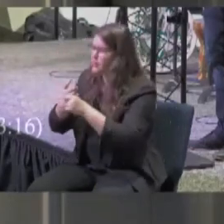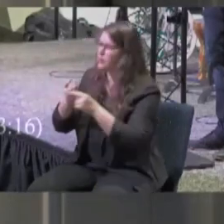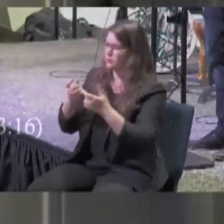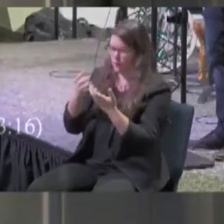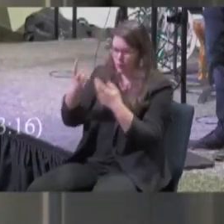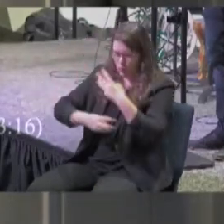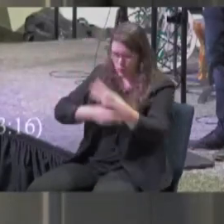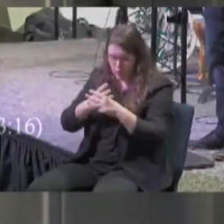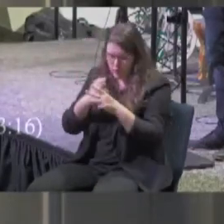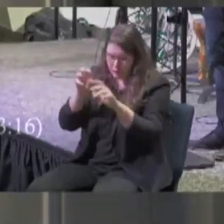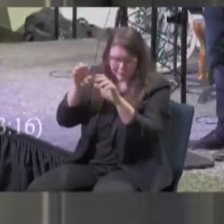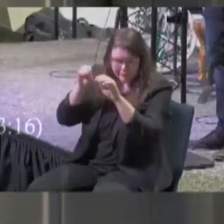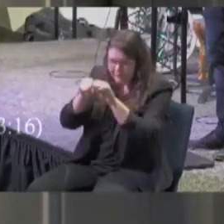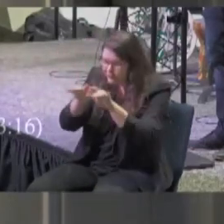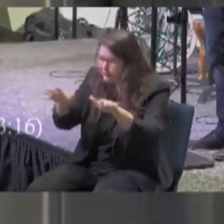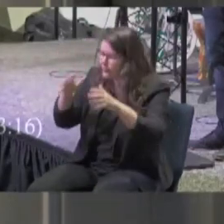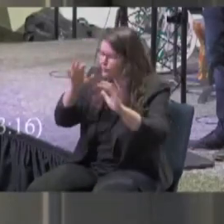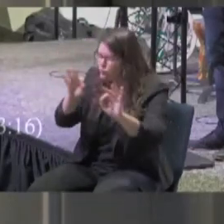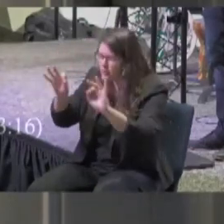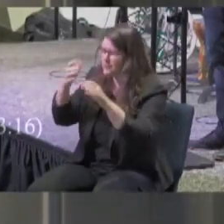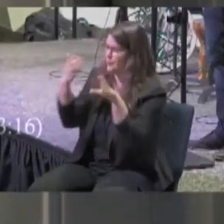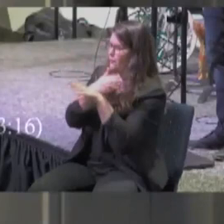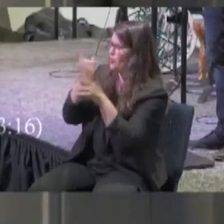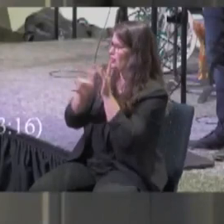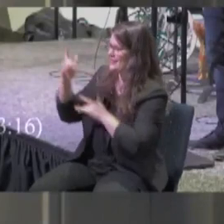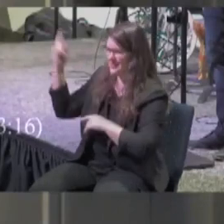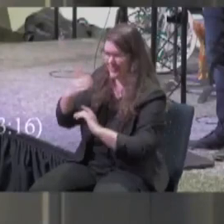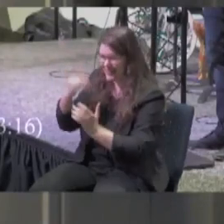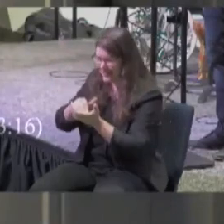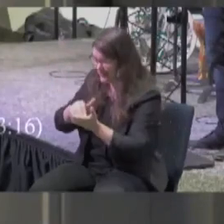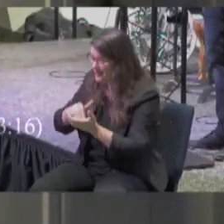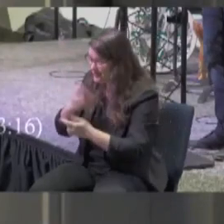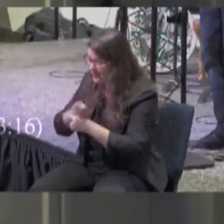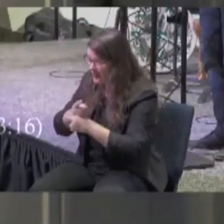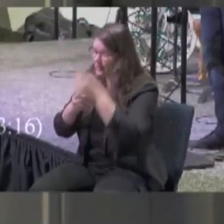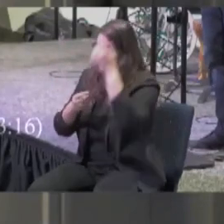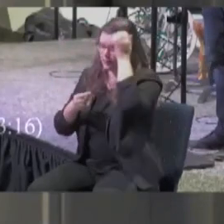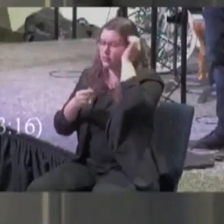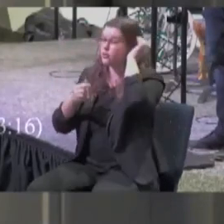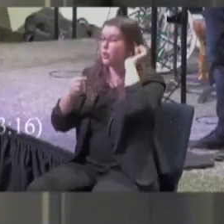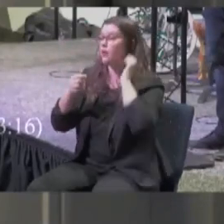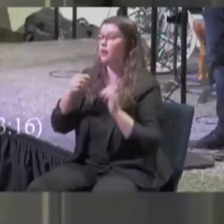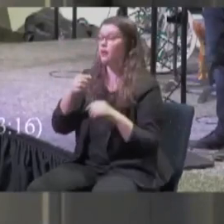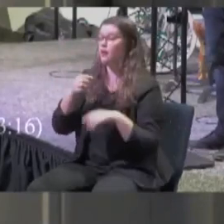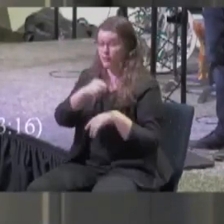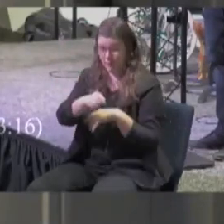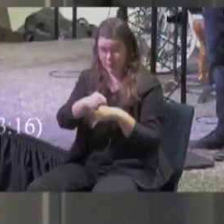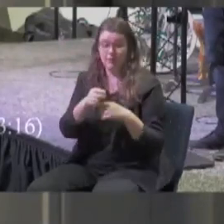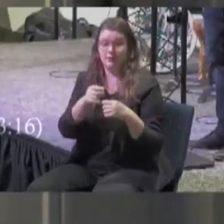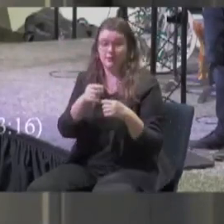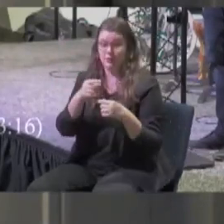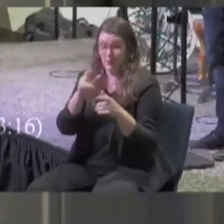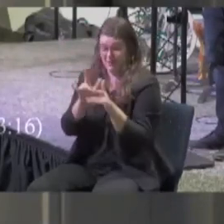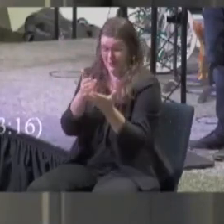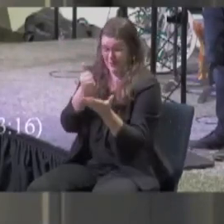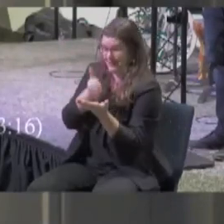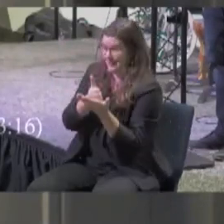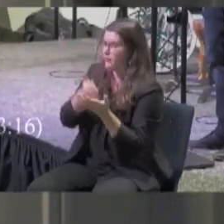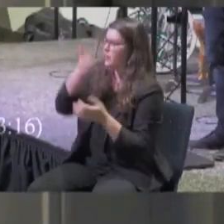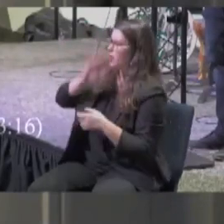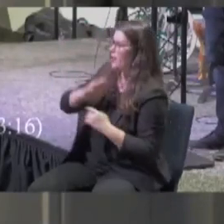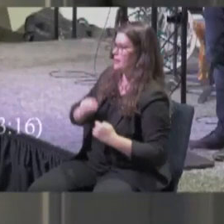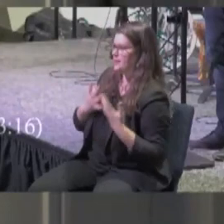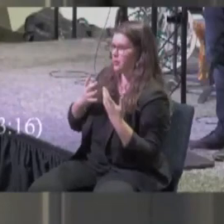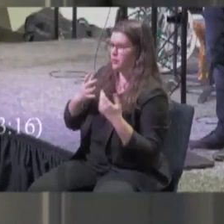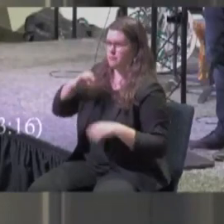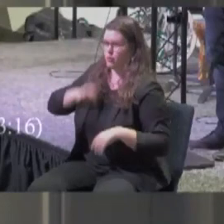As we read, all of these sacred texts are inspired by God, and they're useful for the work of the church.